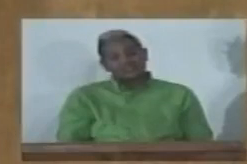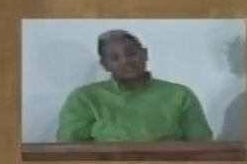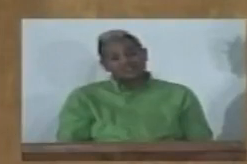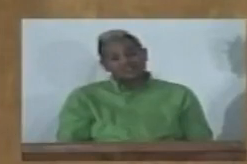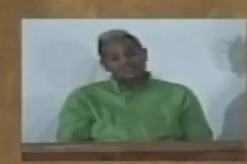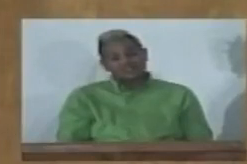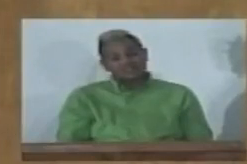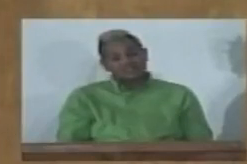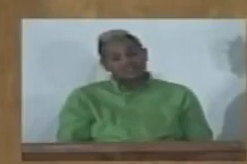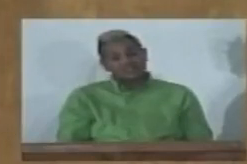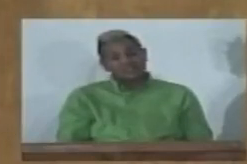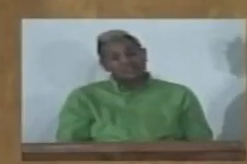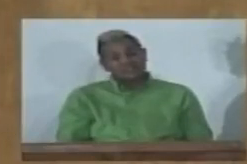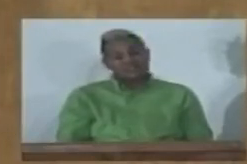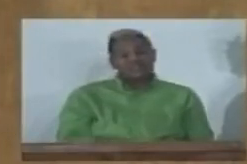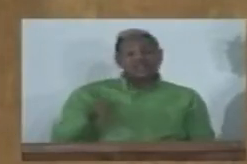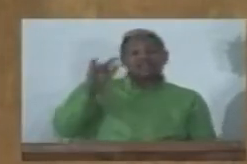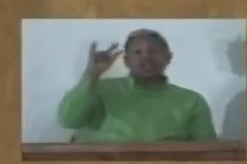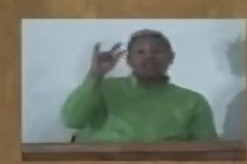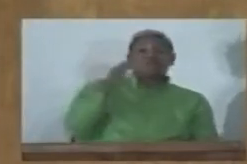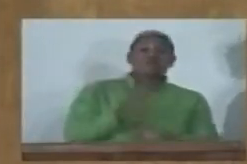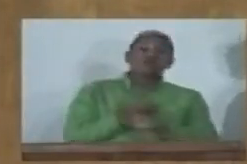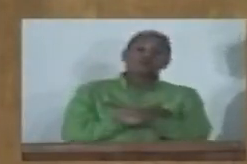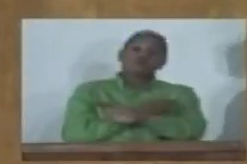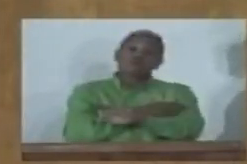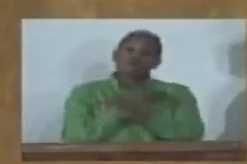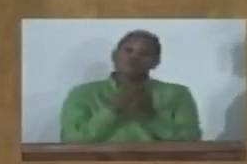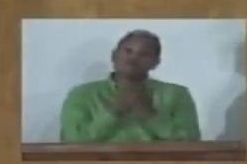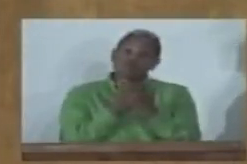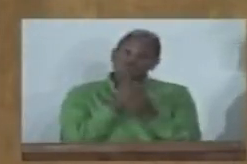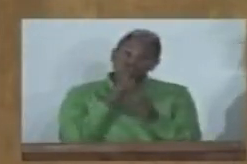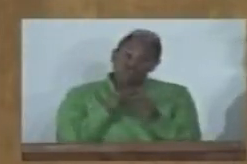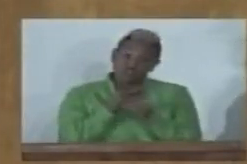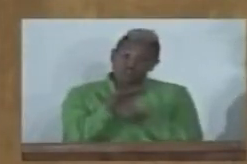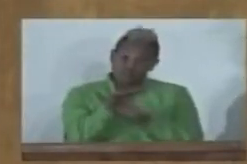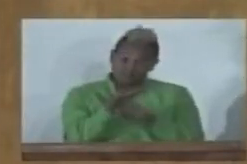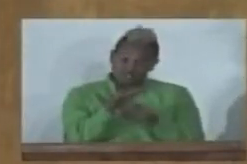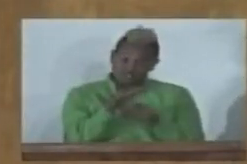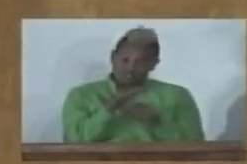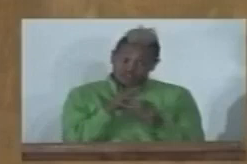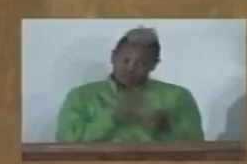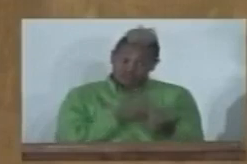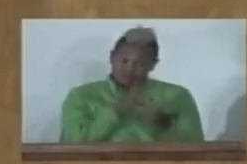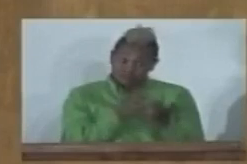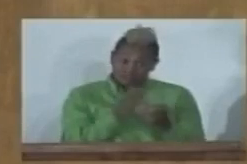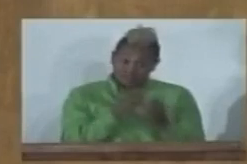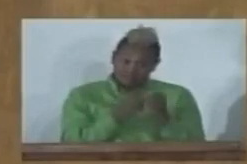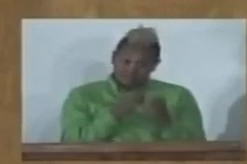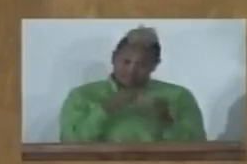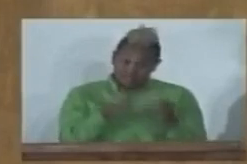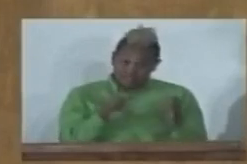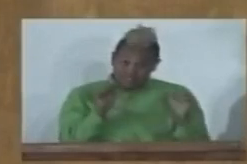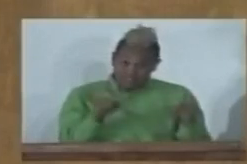Is the airport improvement fund sufficient to meet this?